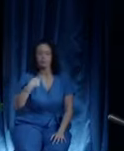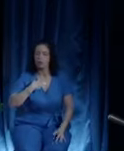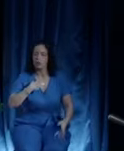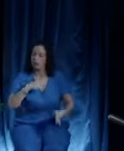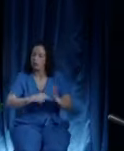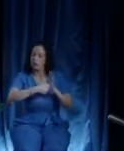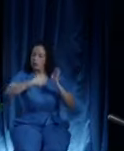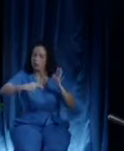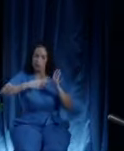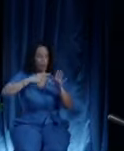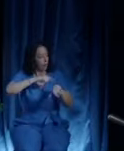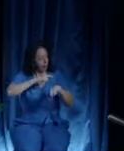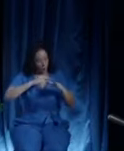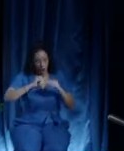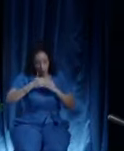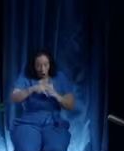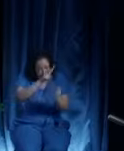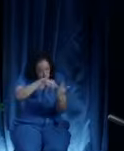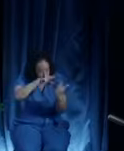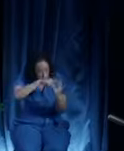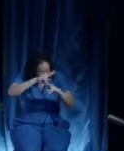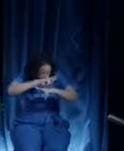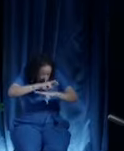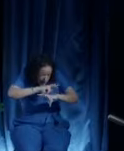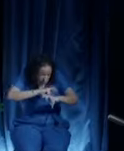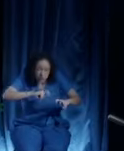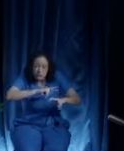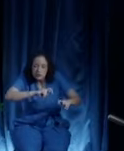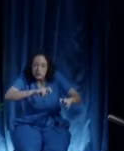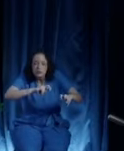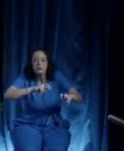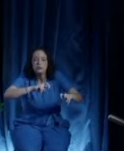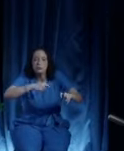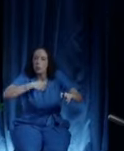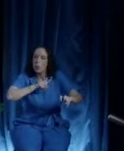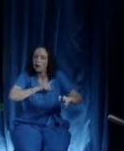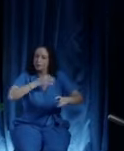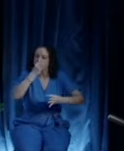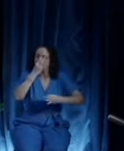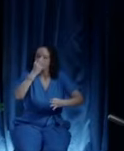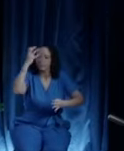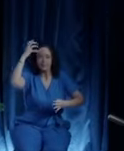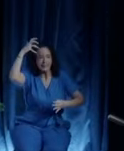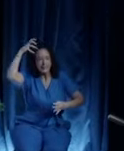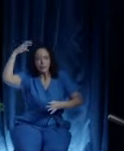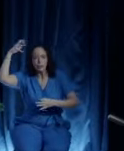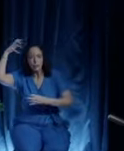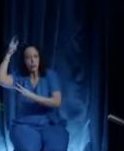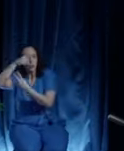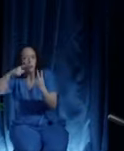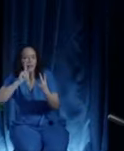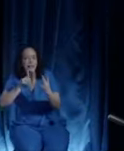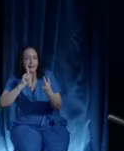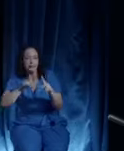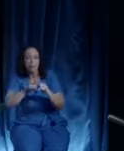trying to piece things back together, because I'm interested in kings and queens, but I'm almost more interested in the people around